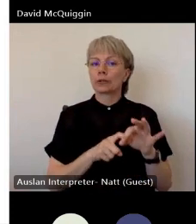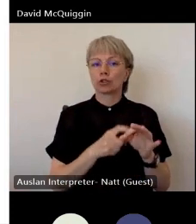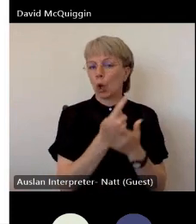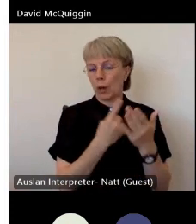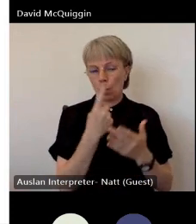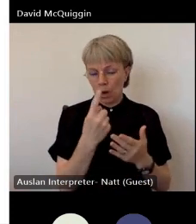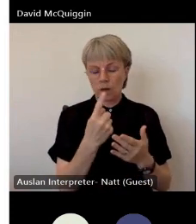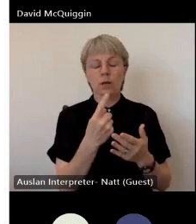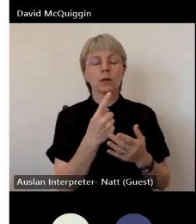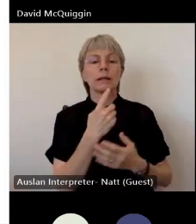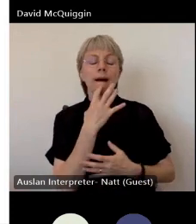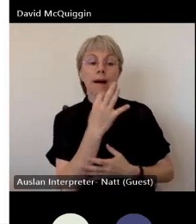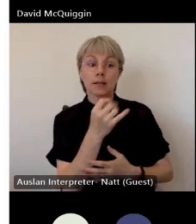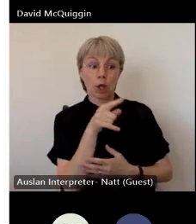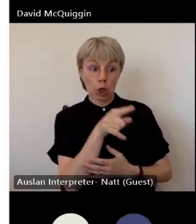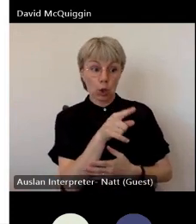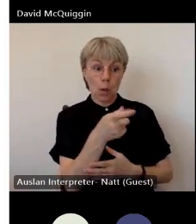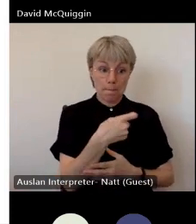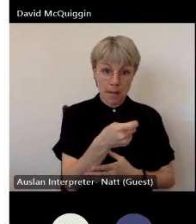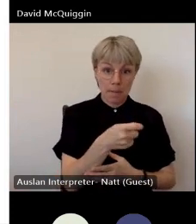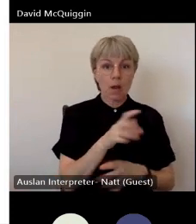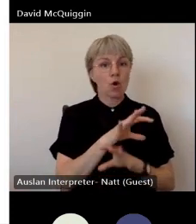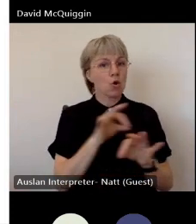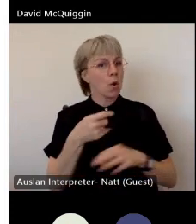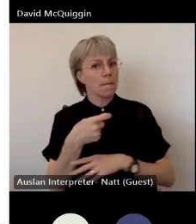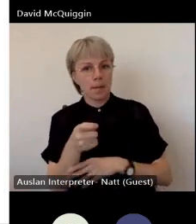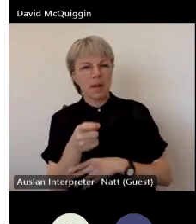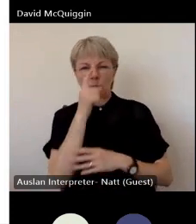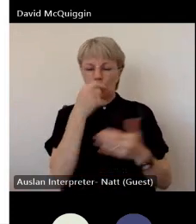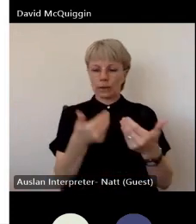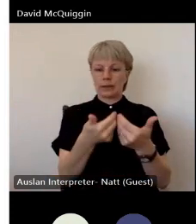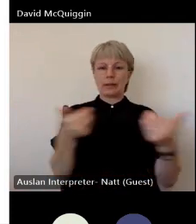distinguish between members and non-members.